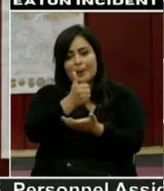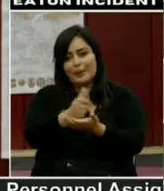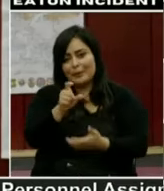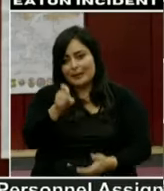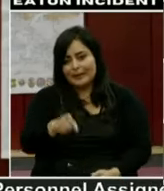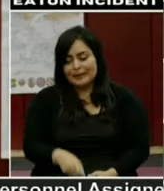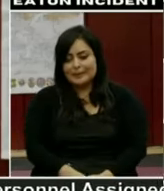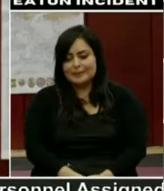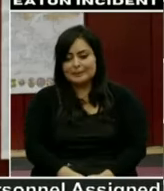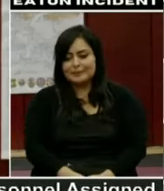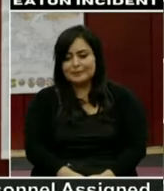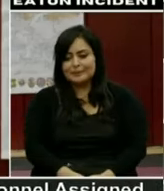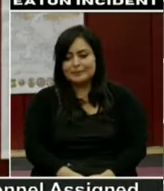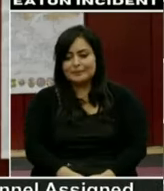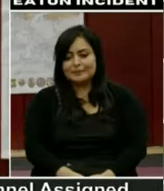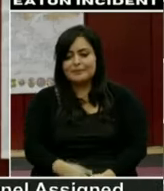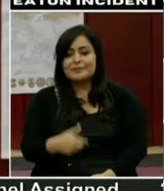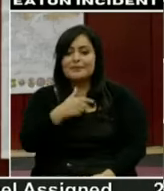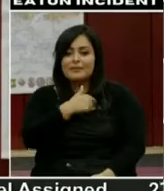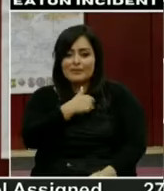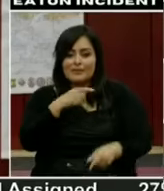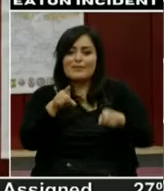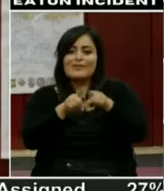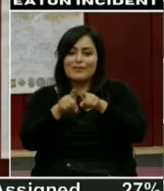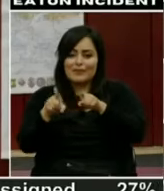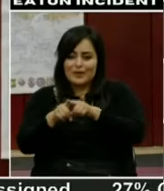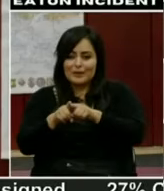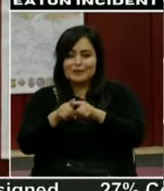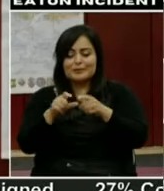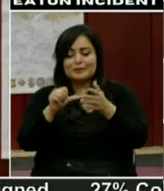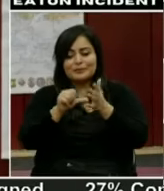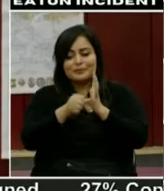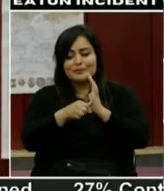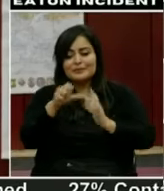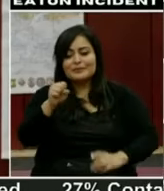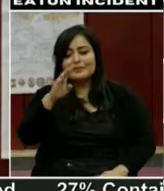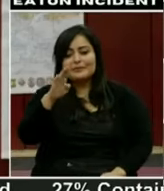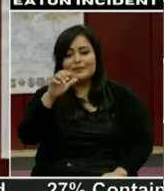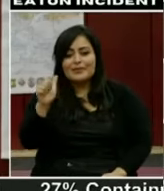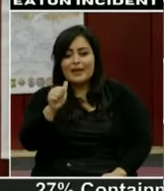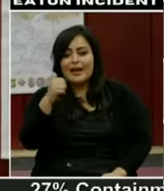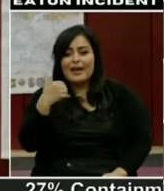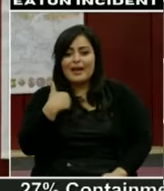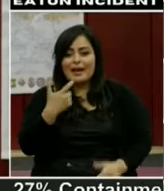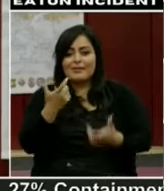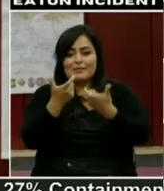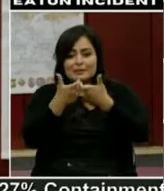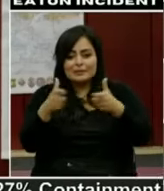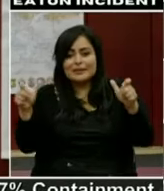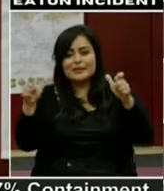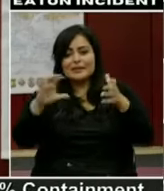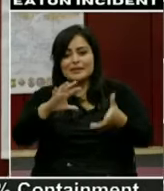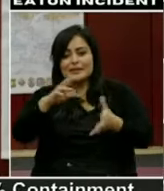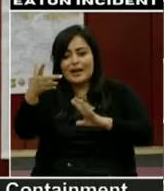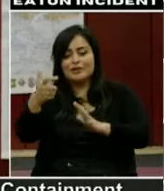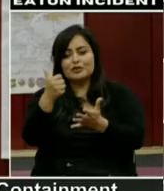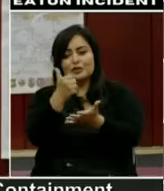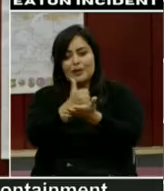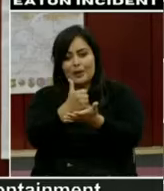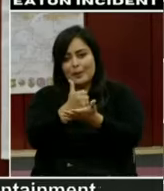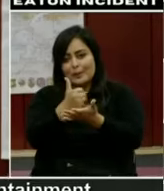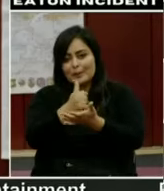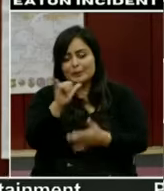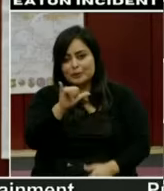need. I also want to say that SBA has tremendous disaster assistance as